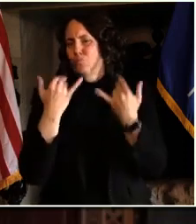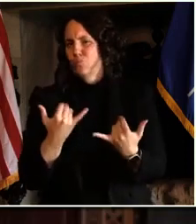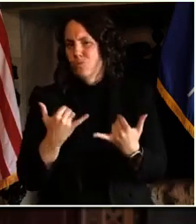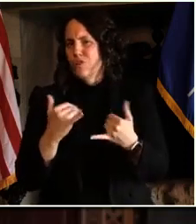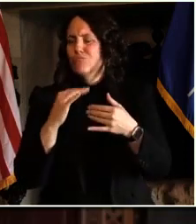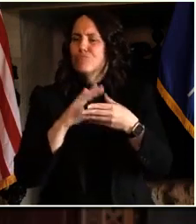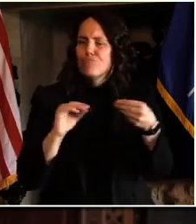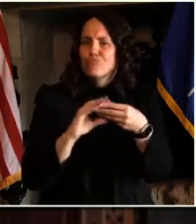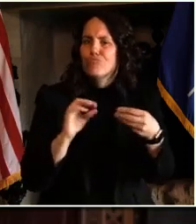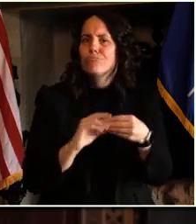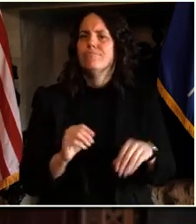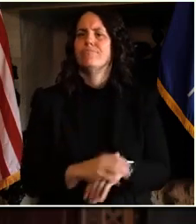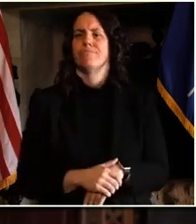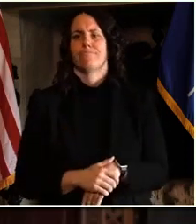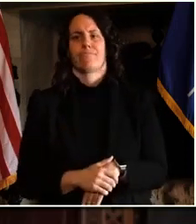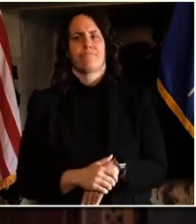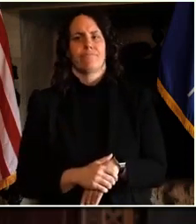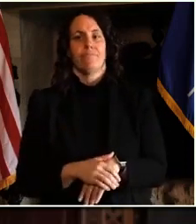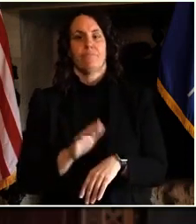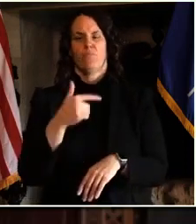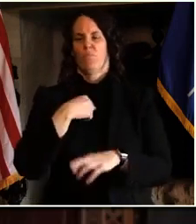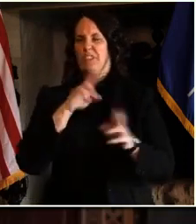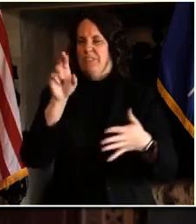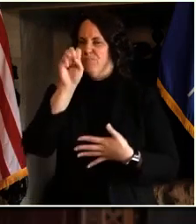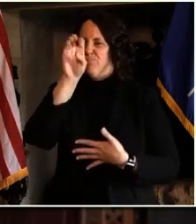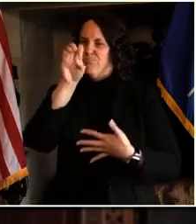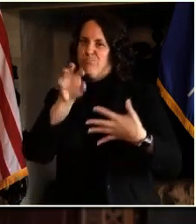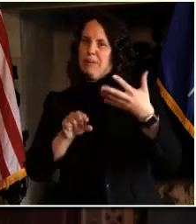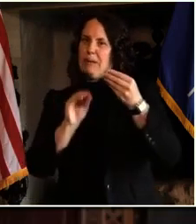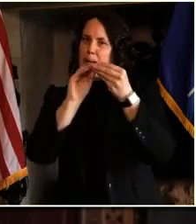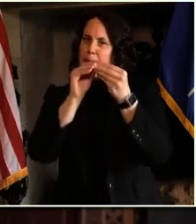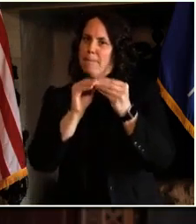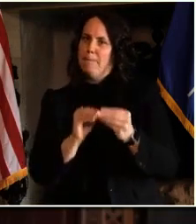here are our numbers for today.